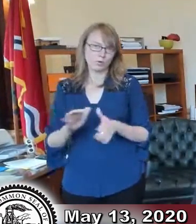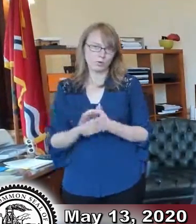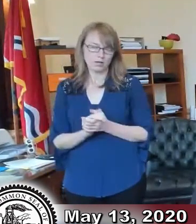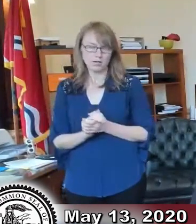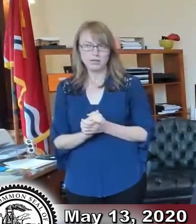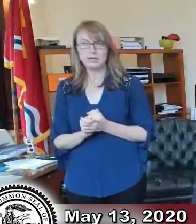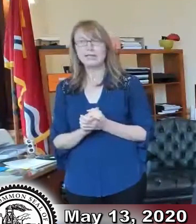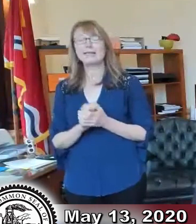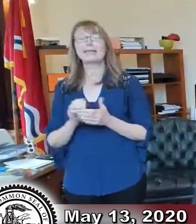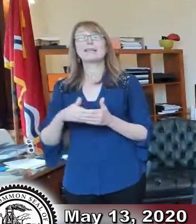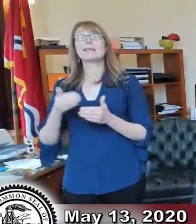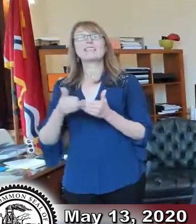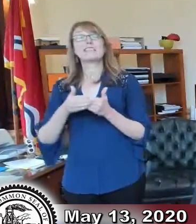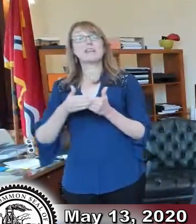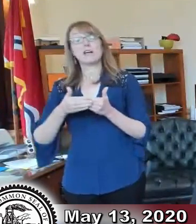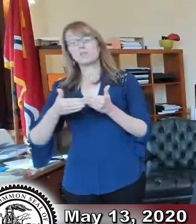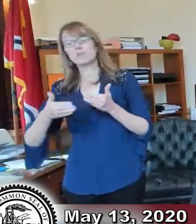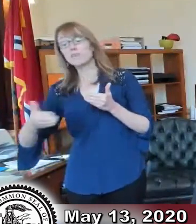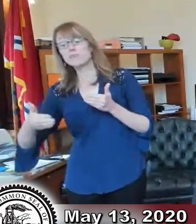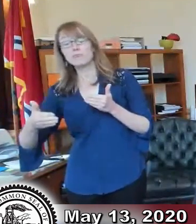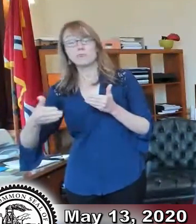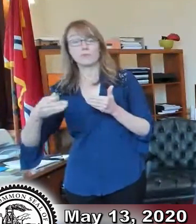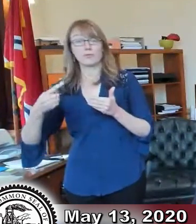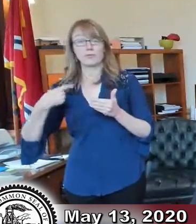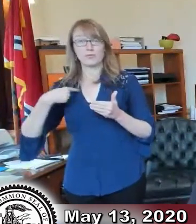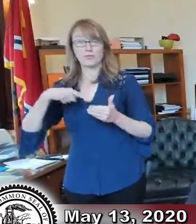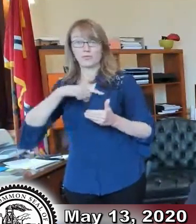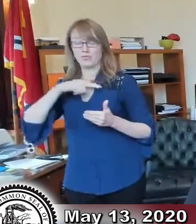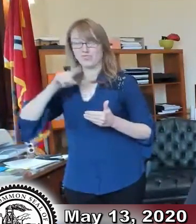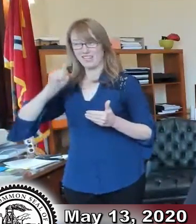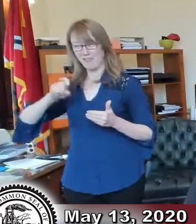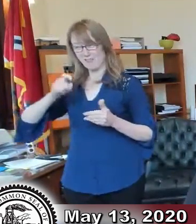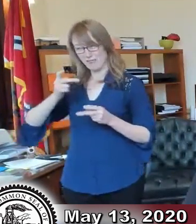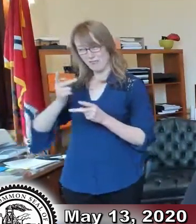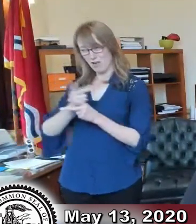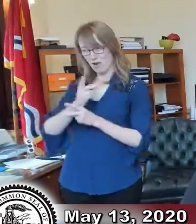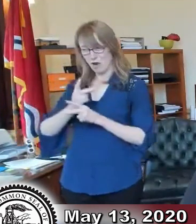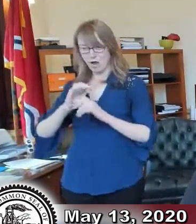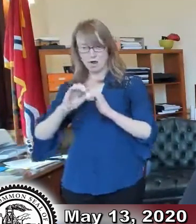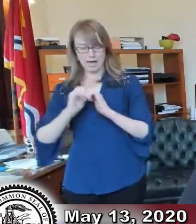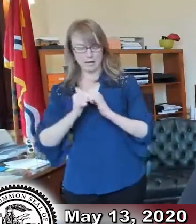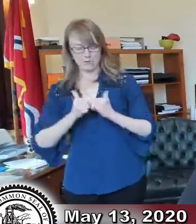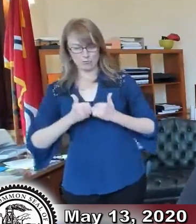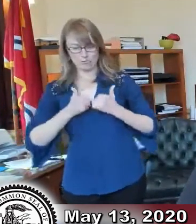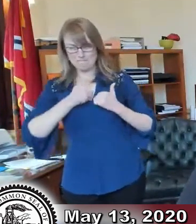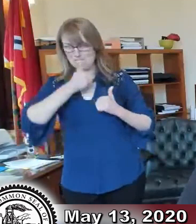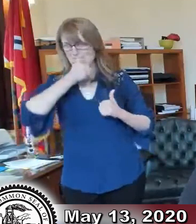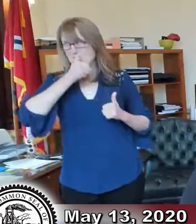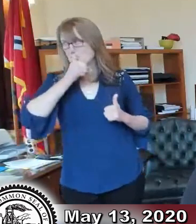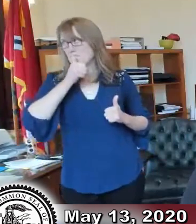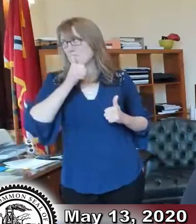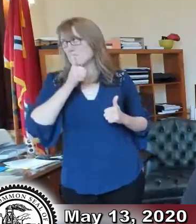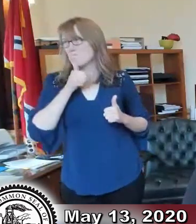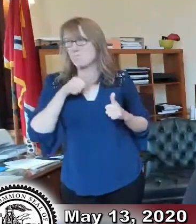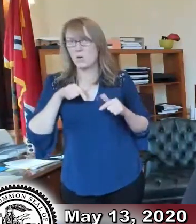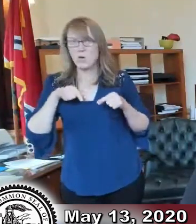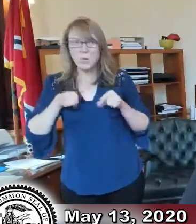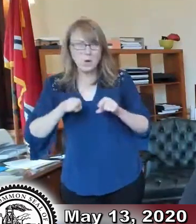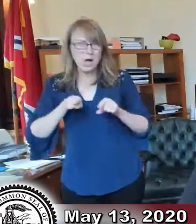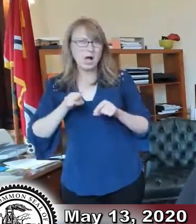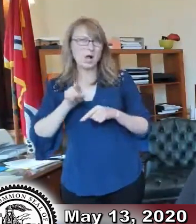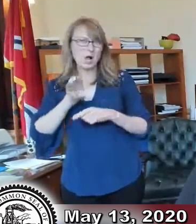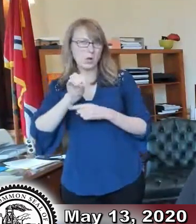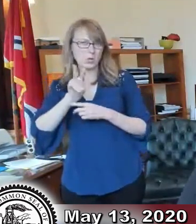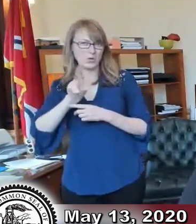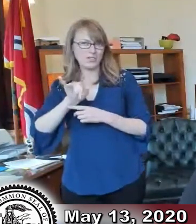how to coexist with COVID-19, and that's what we're all working on each